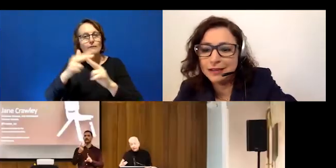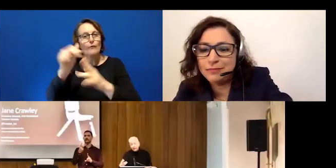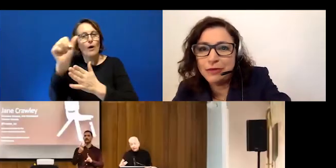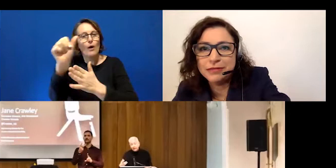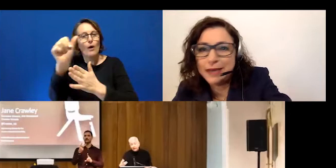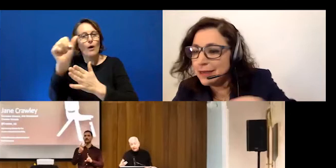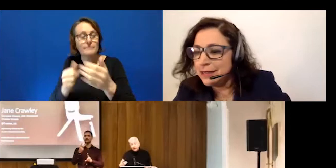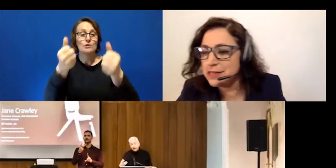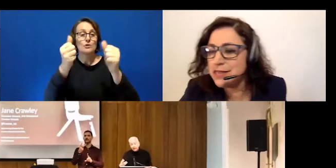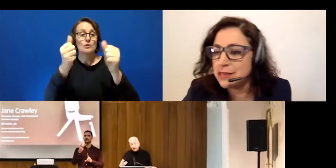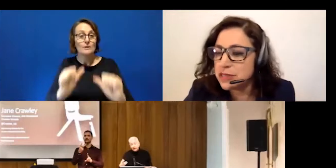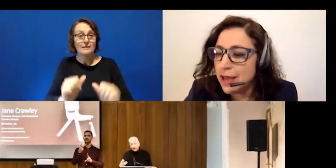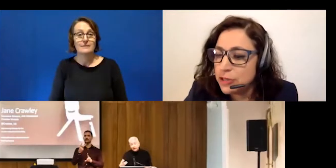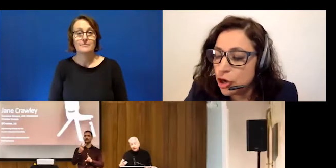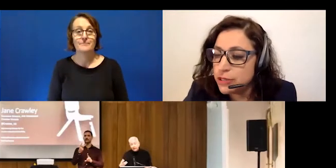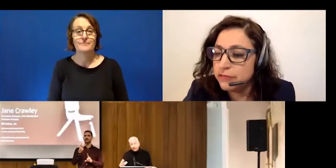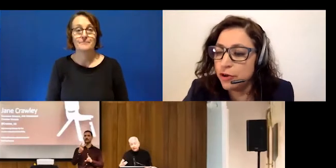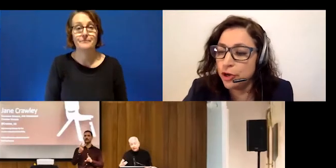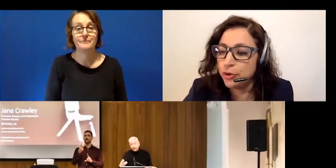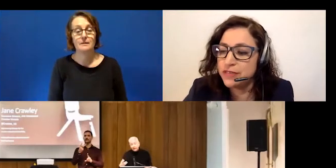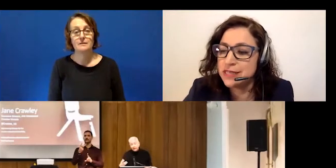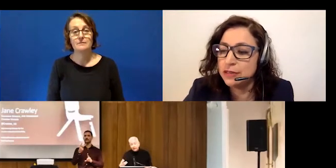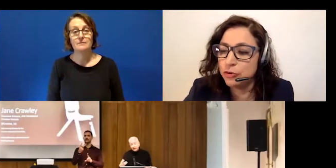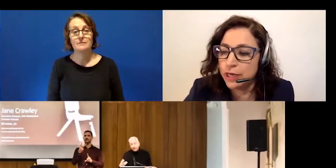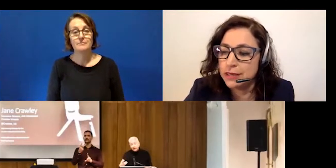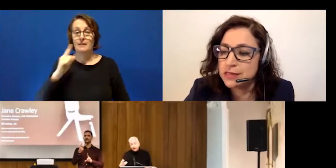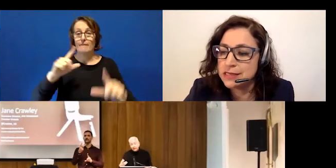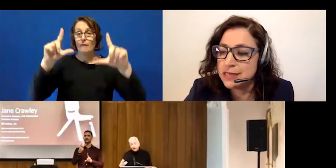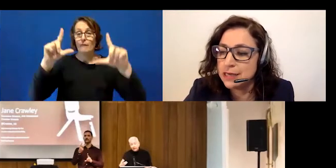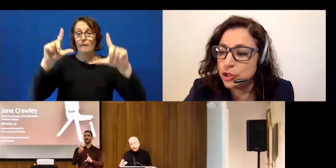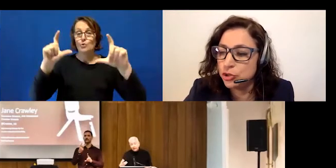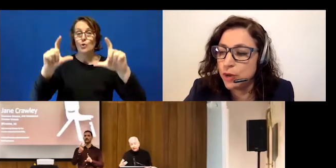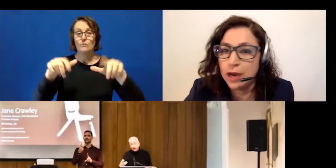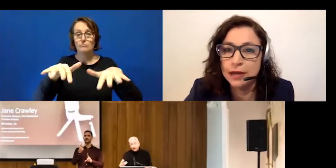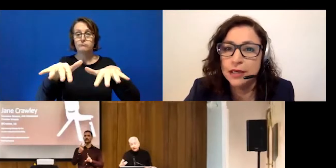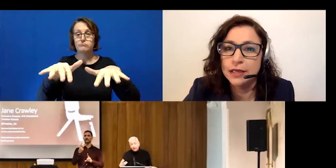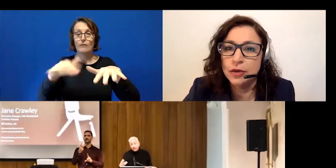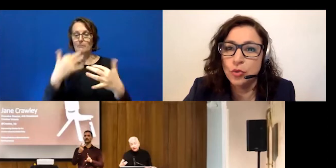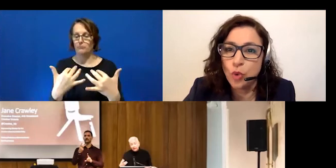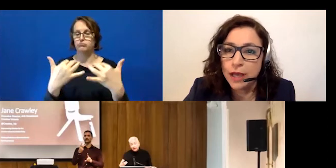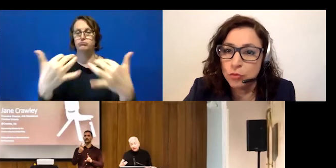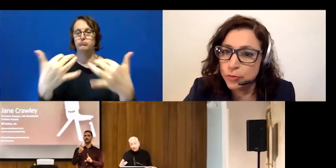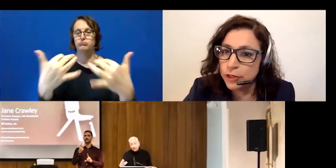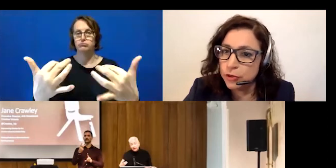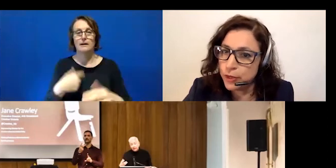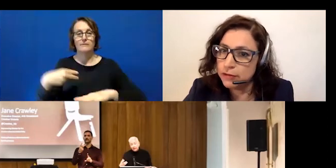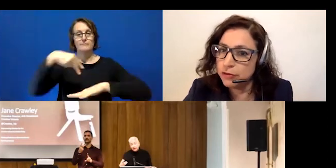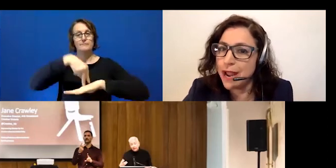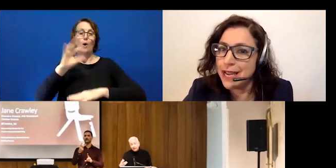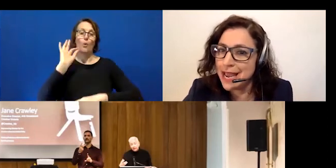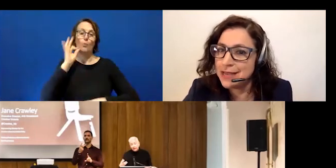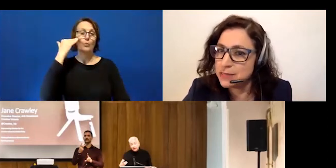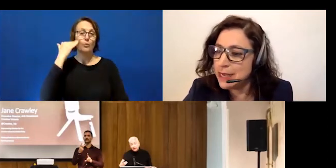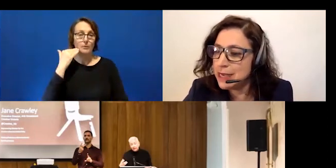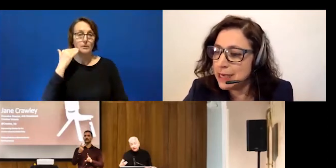okay, bear with me. This next slide shows a photo of a seated audience listening to a white woman with